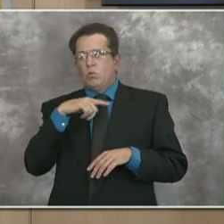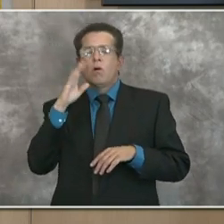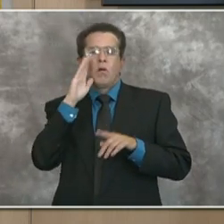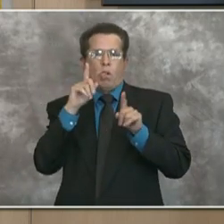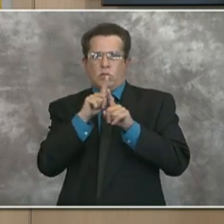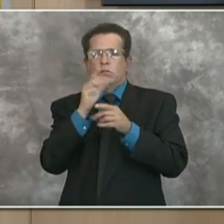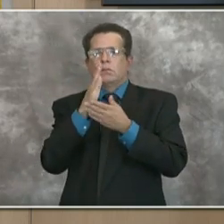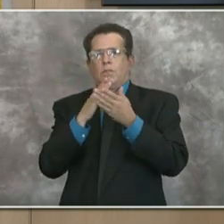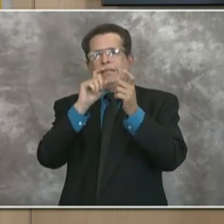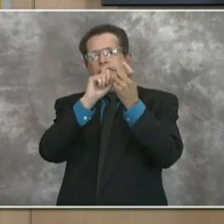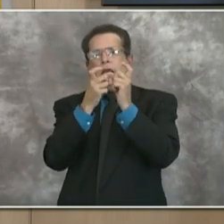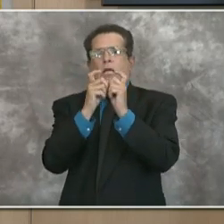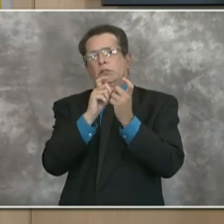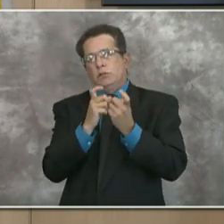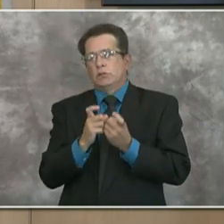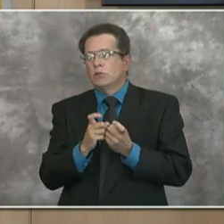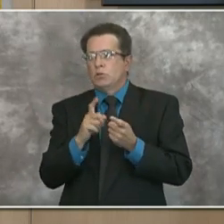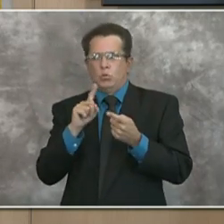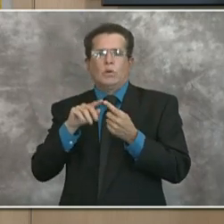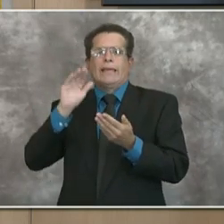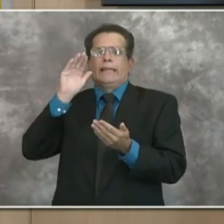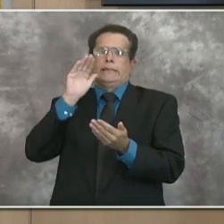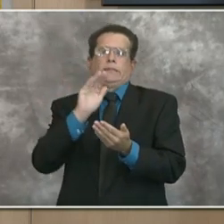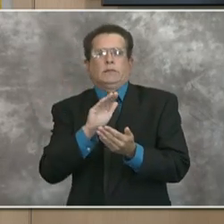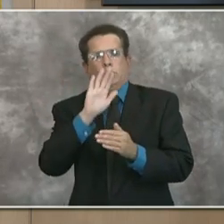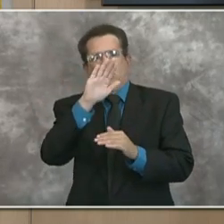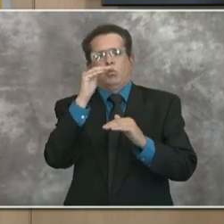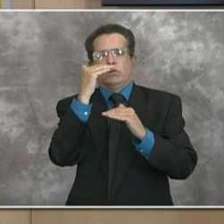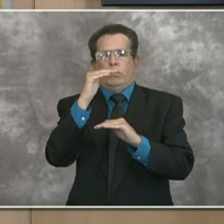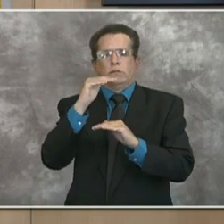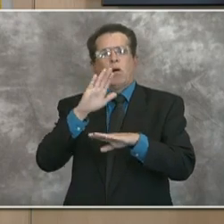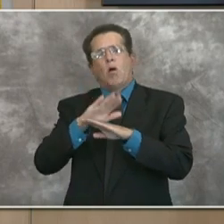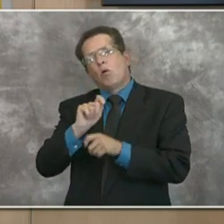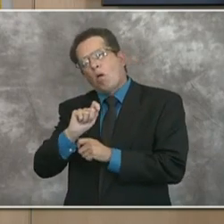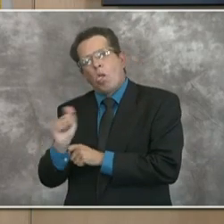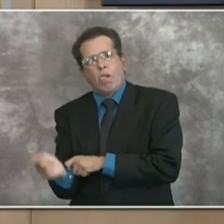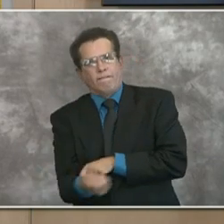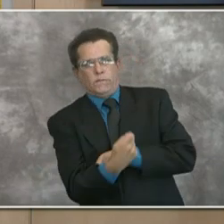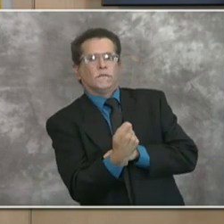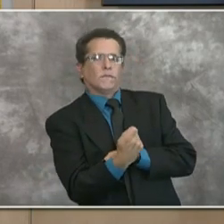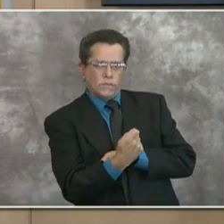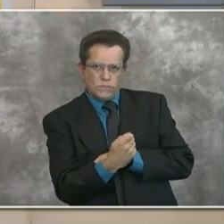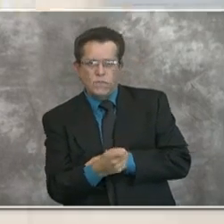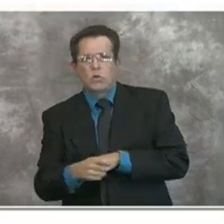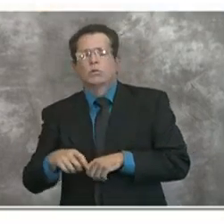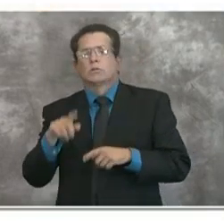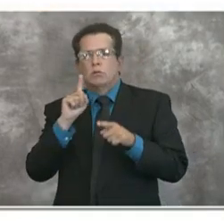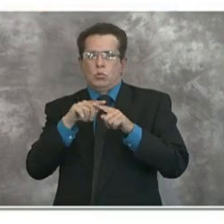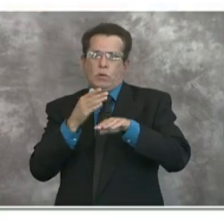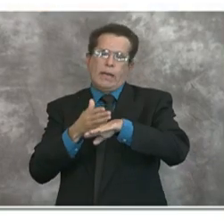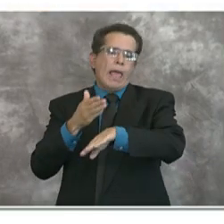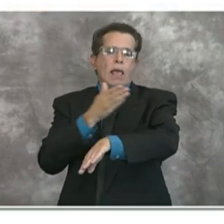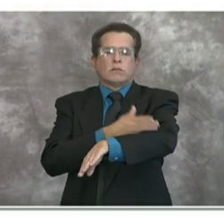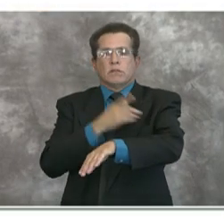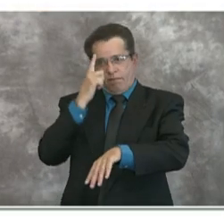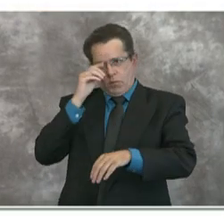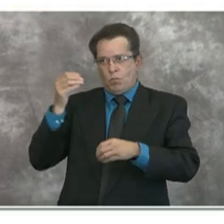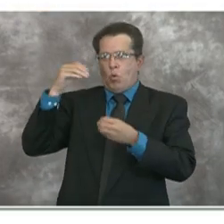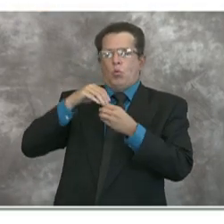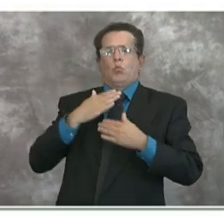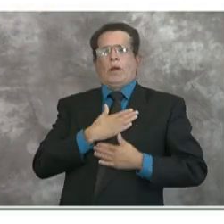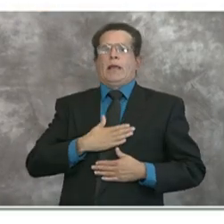making some changes to the order to ease some restrictions on golf courses. To enhance recreational